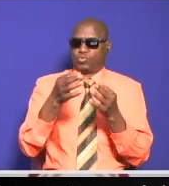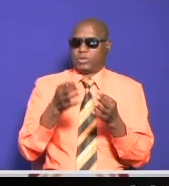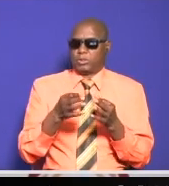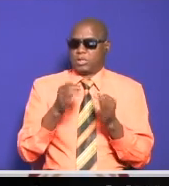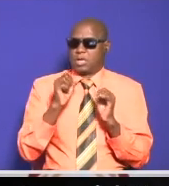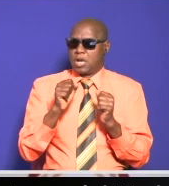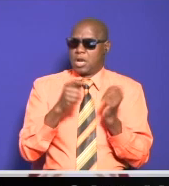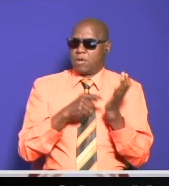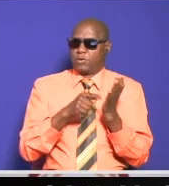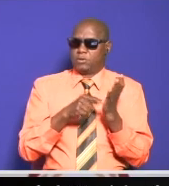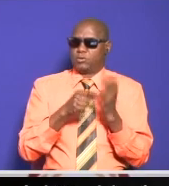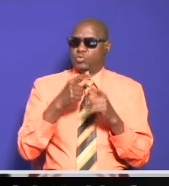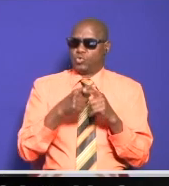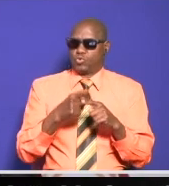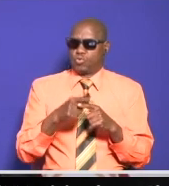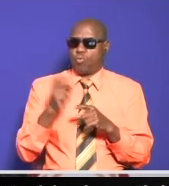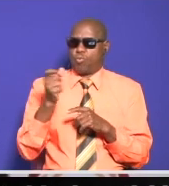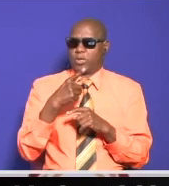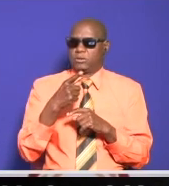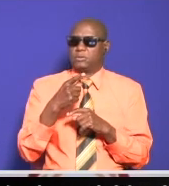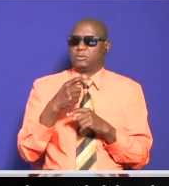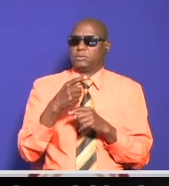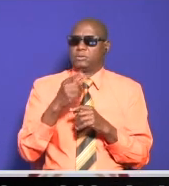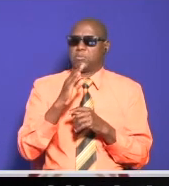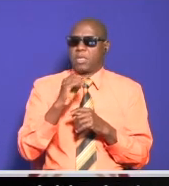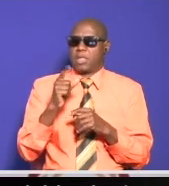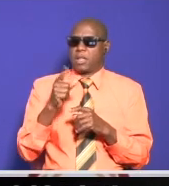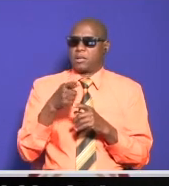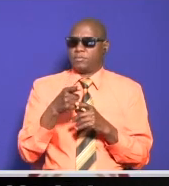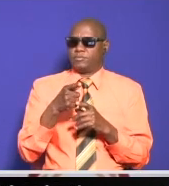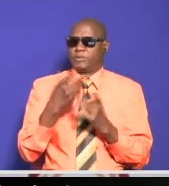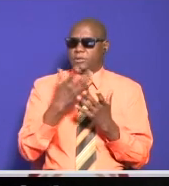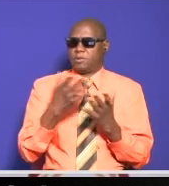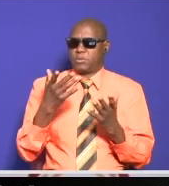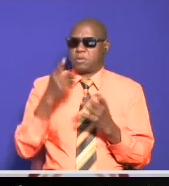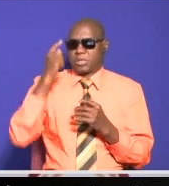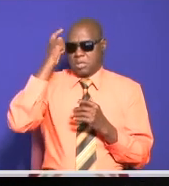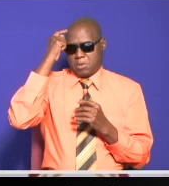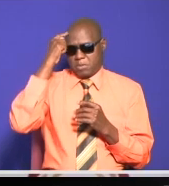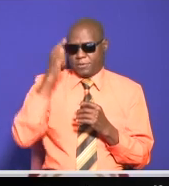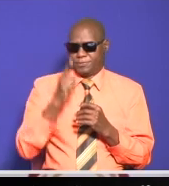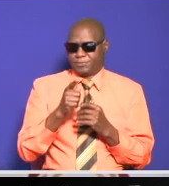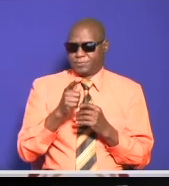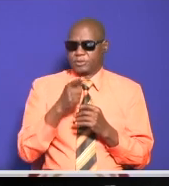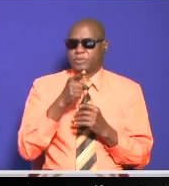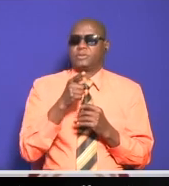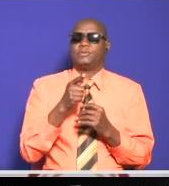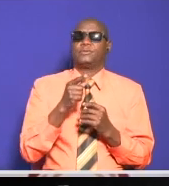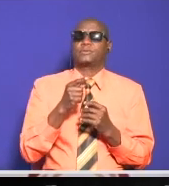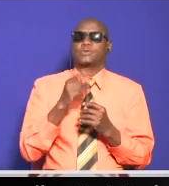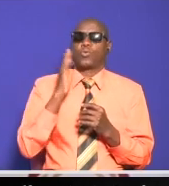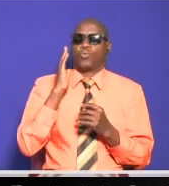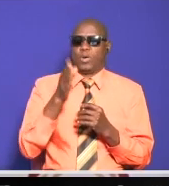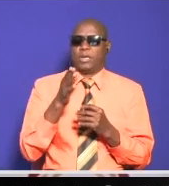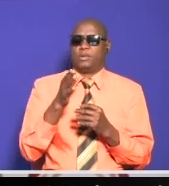wage, to the total wage bill. And that is something that you should carry in mind. It is not something, and it's going to be, as